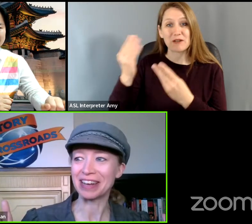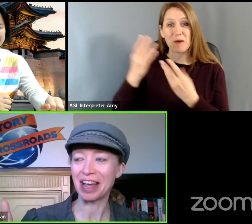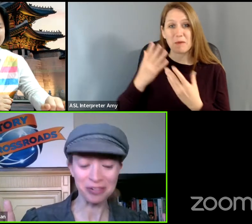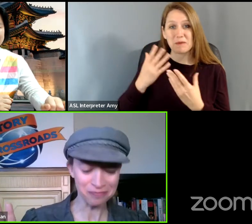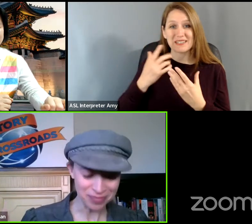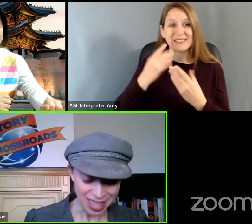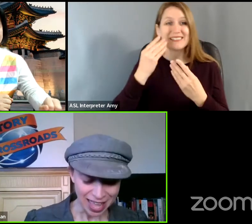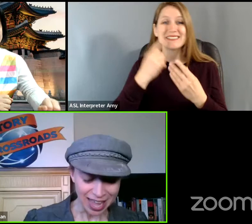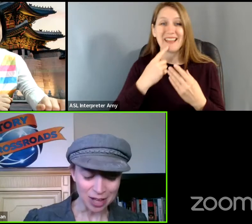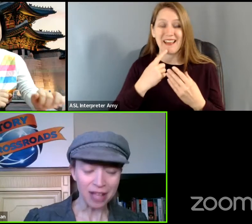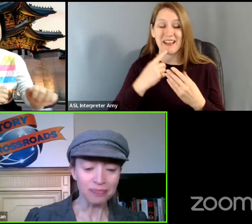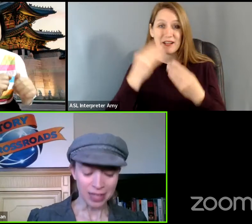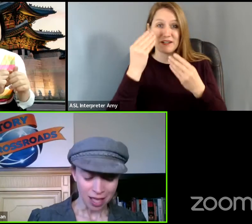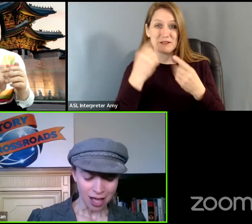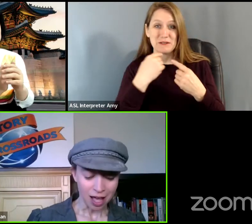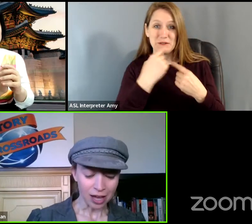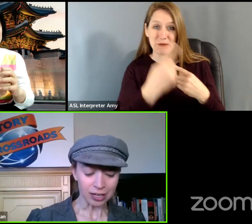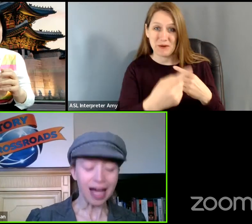do it right now.